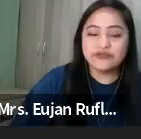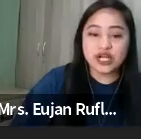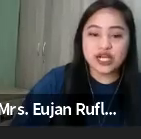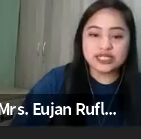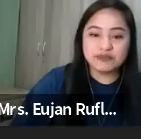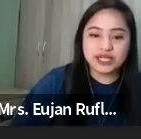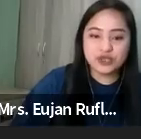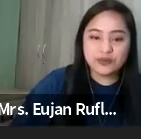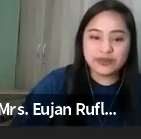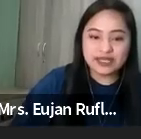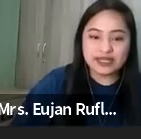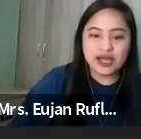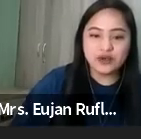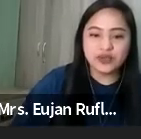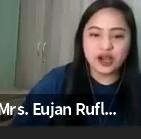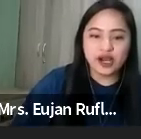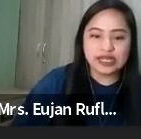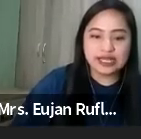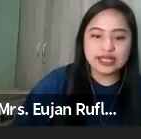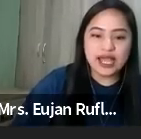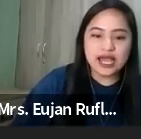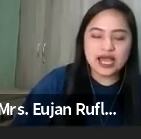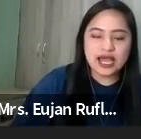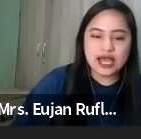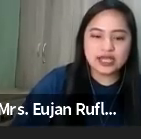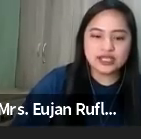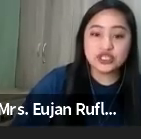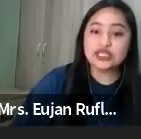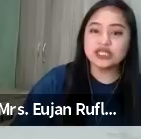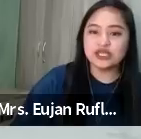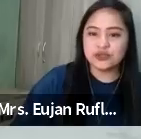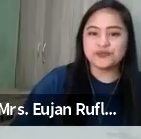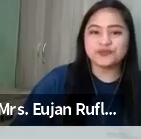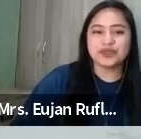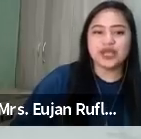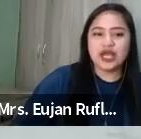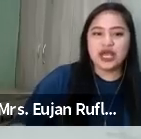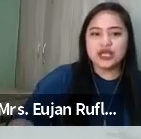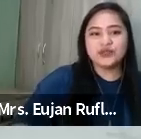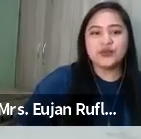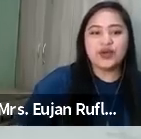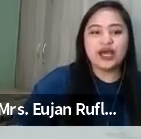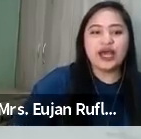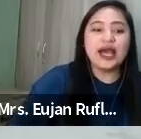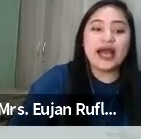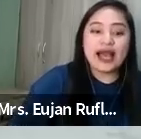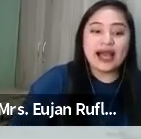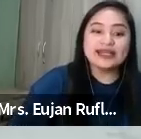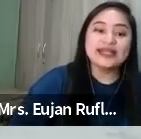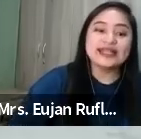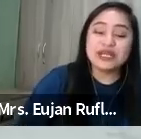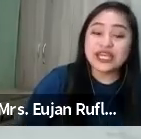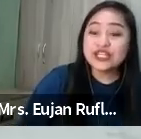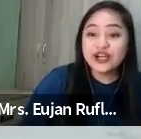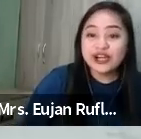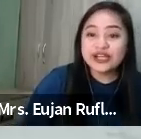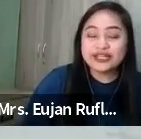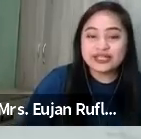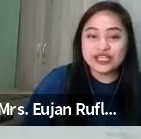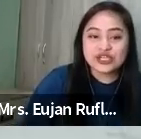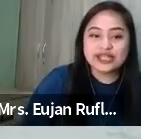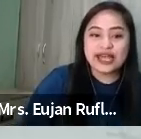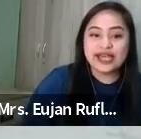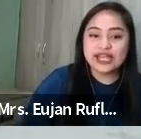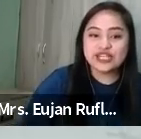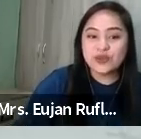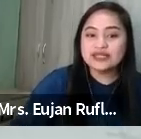But for us in Metro Manila, we are in GCQ. So again, I'm a kindergarten